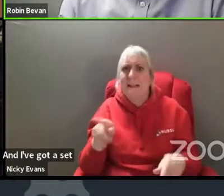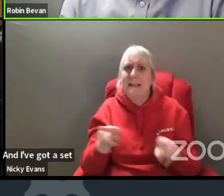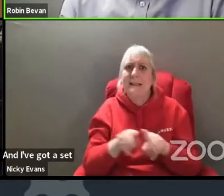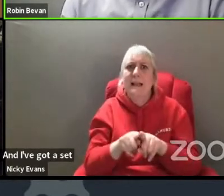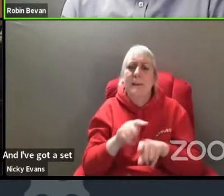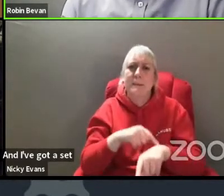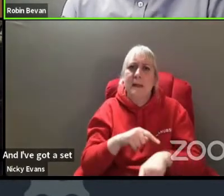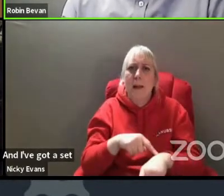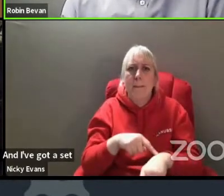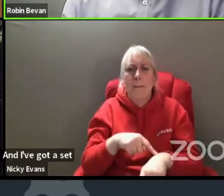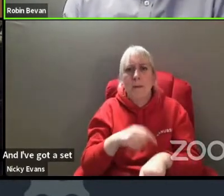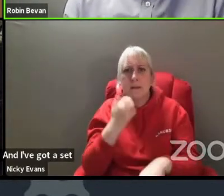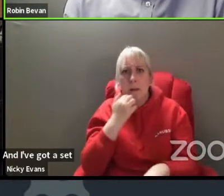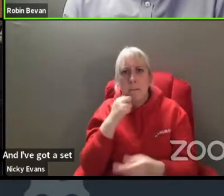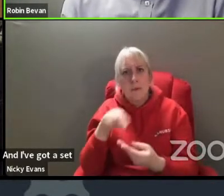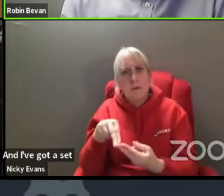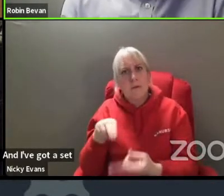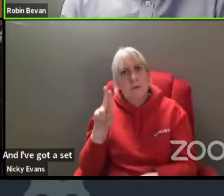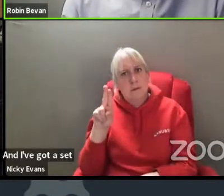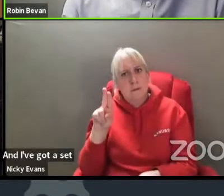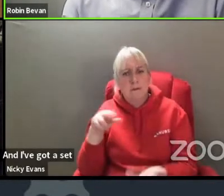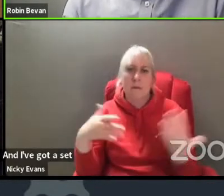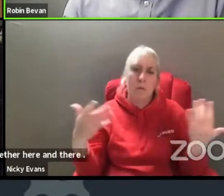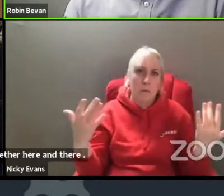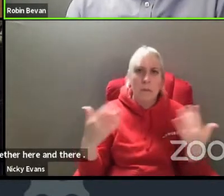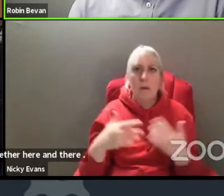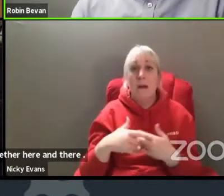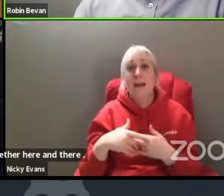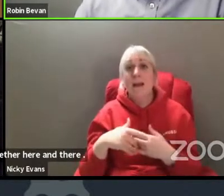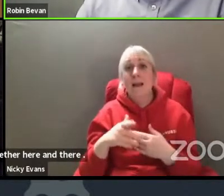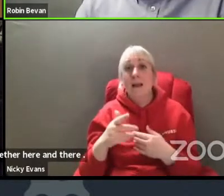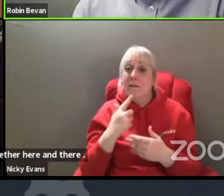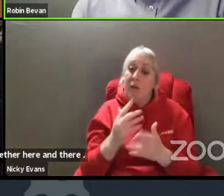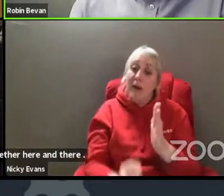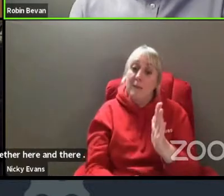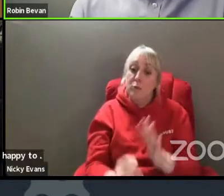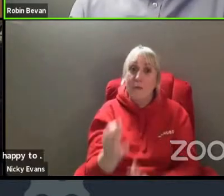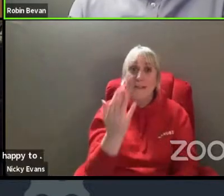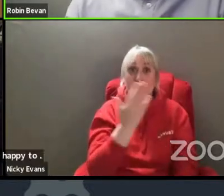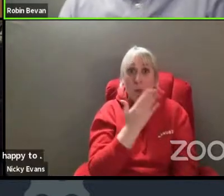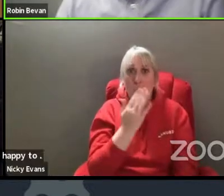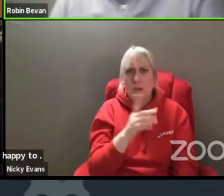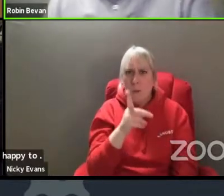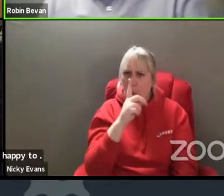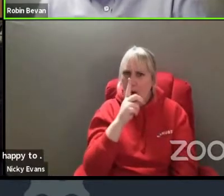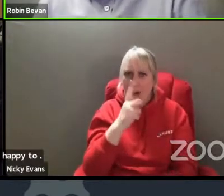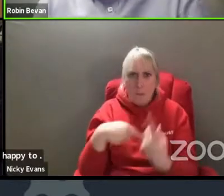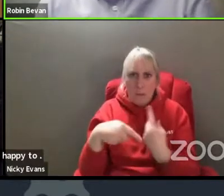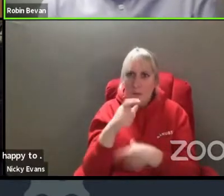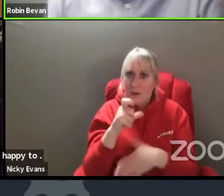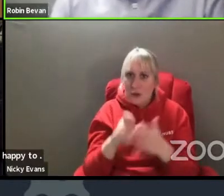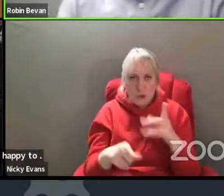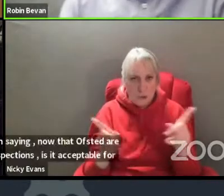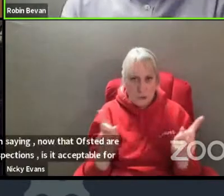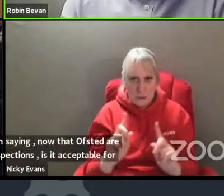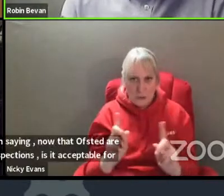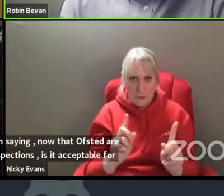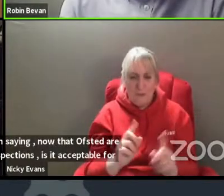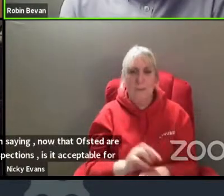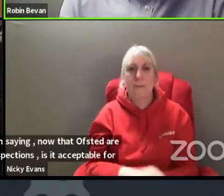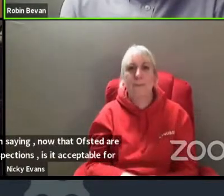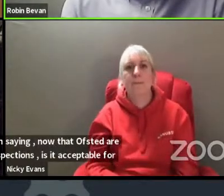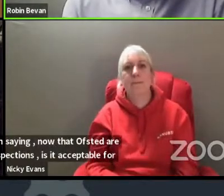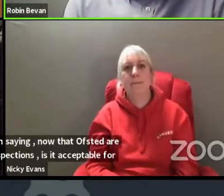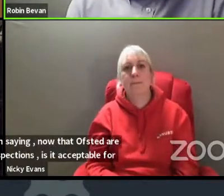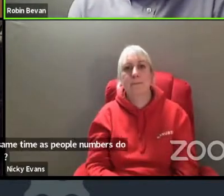supportive head in a school that requires improvement school to preserve our well-being? It's good to hear about one of